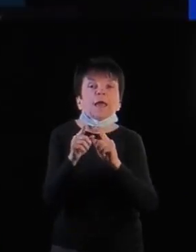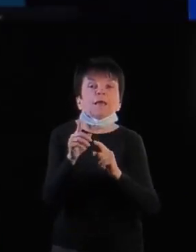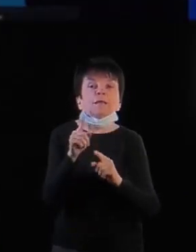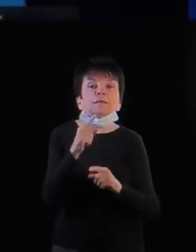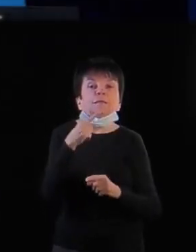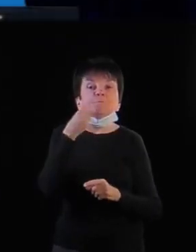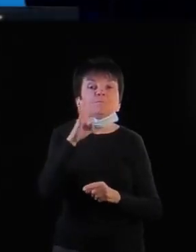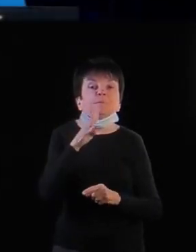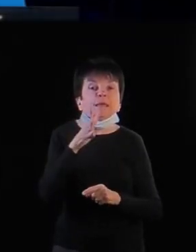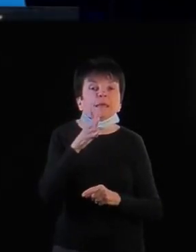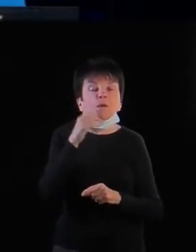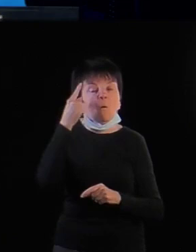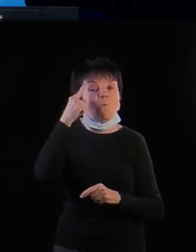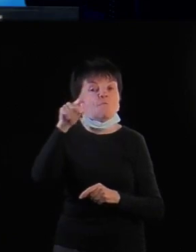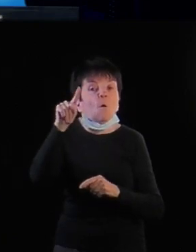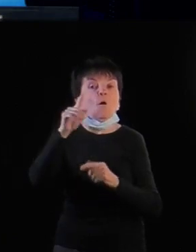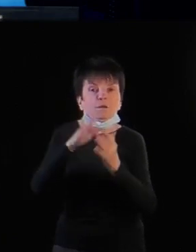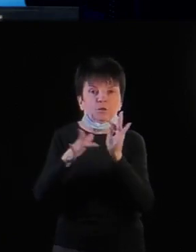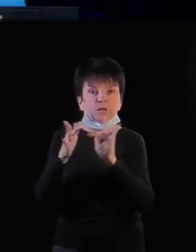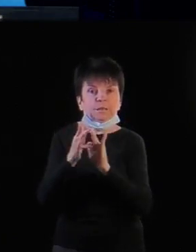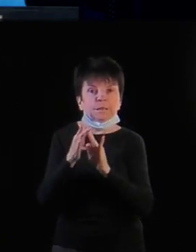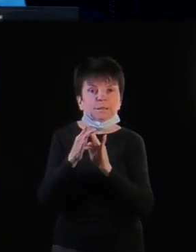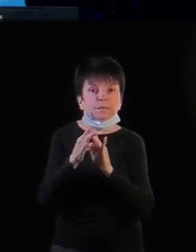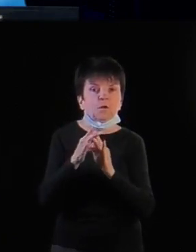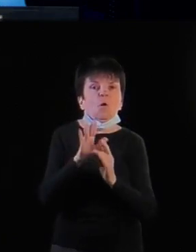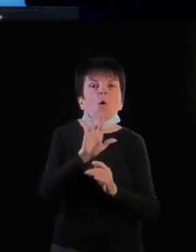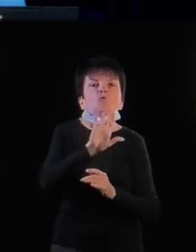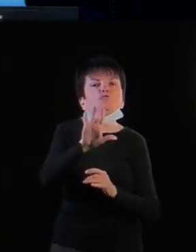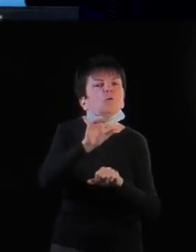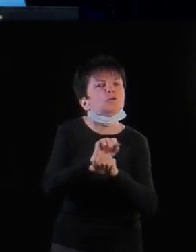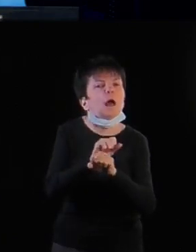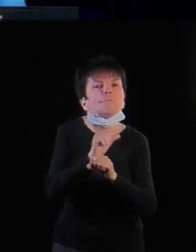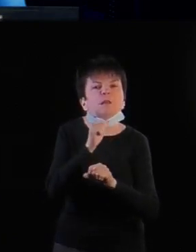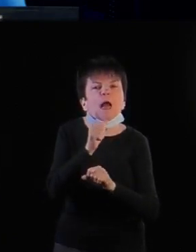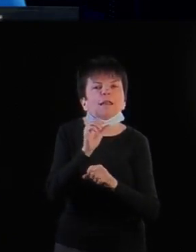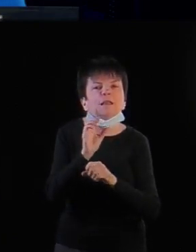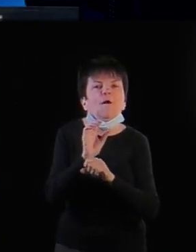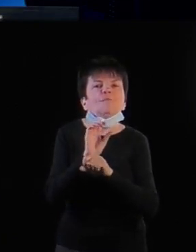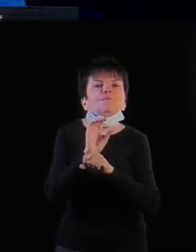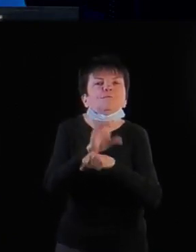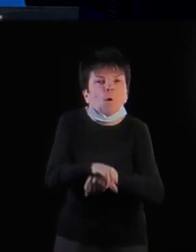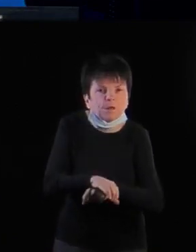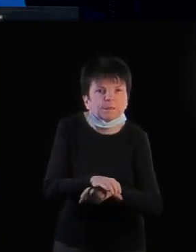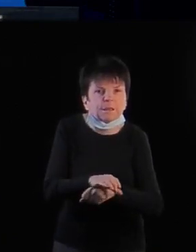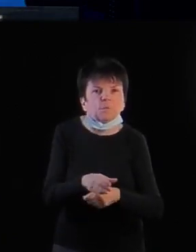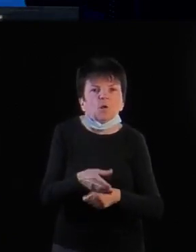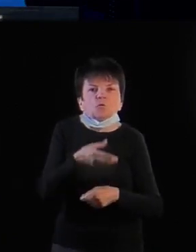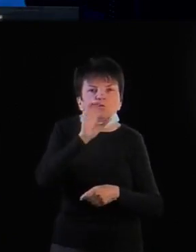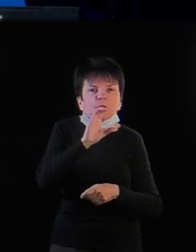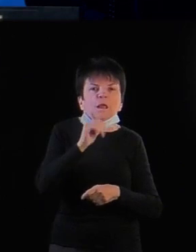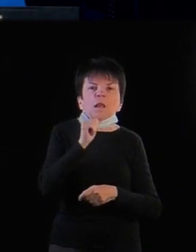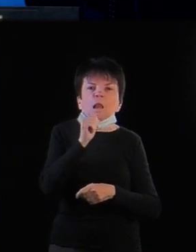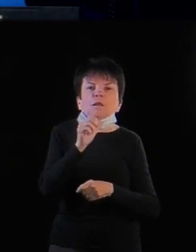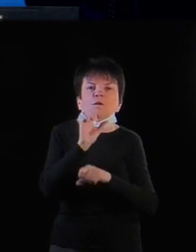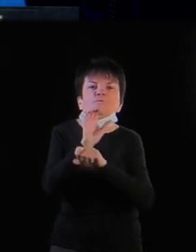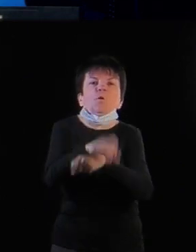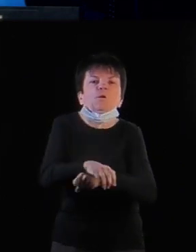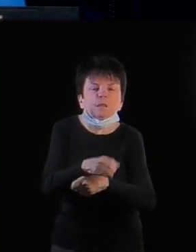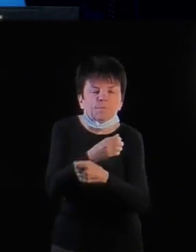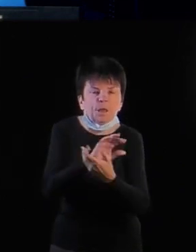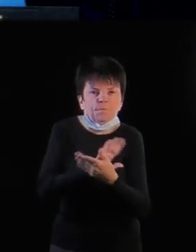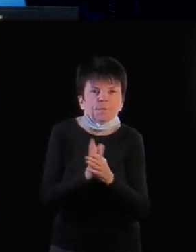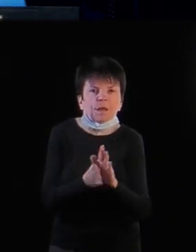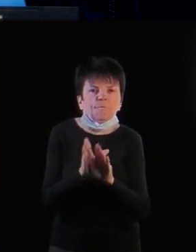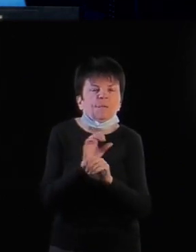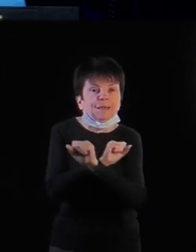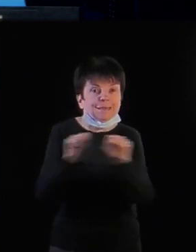him well, your job is to not make someone drink. Your job is not to get them saved. Your job, though God could use you